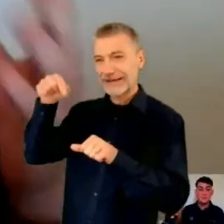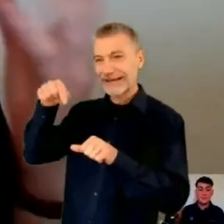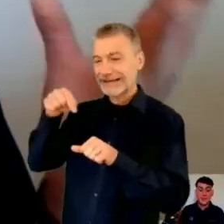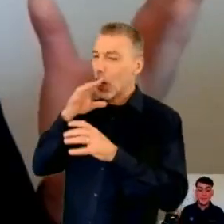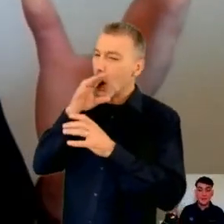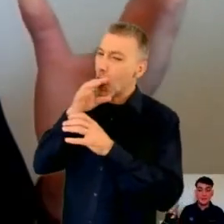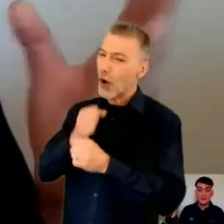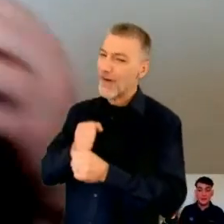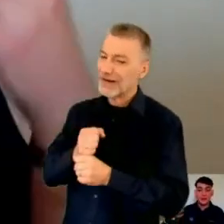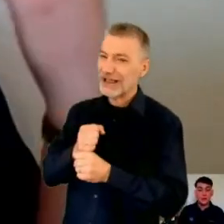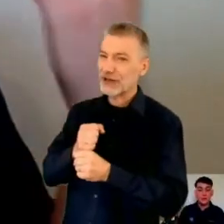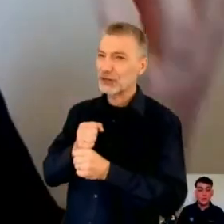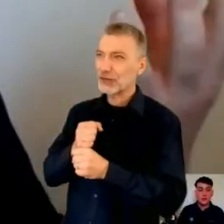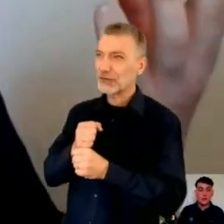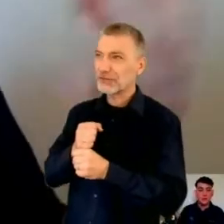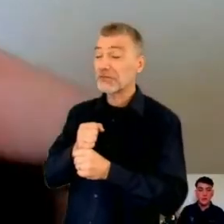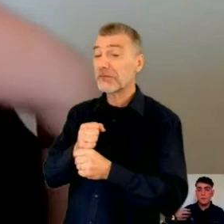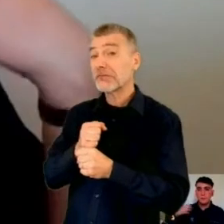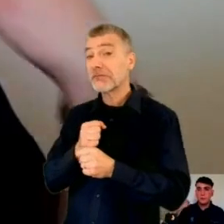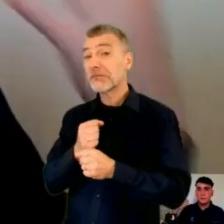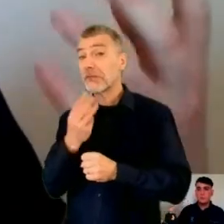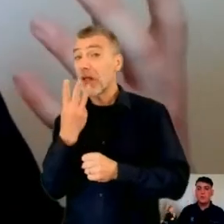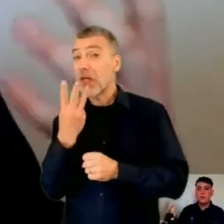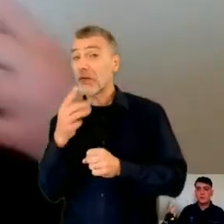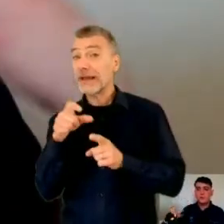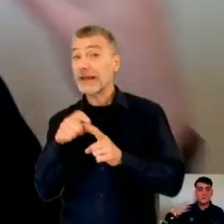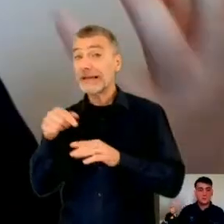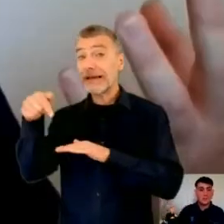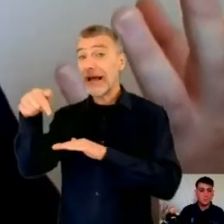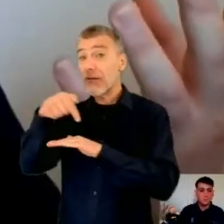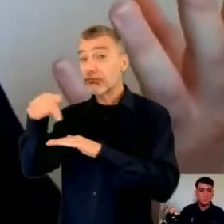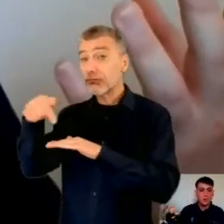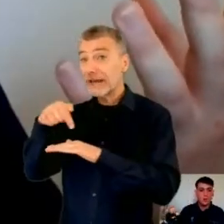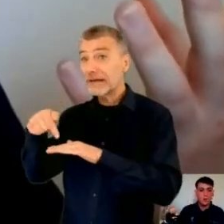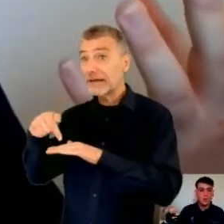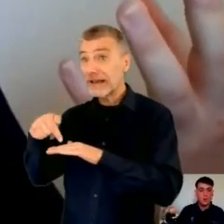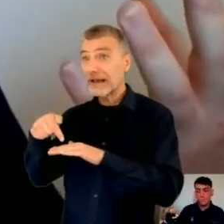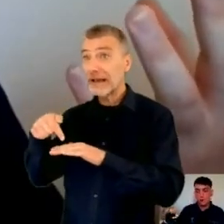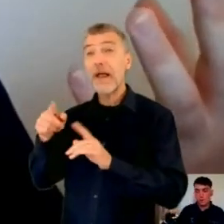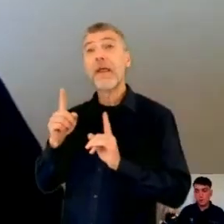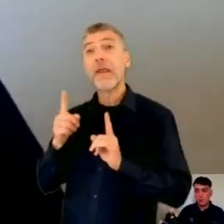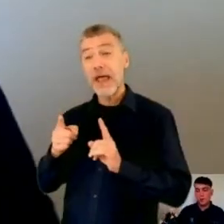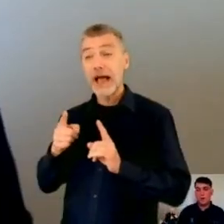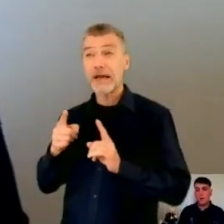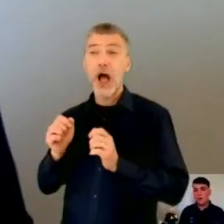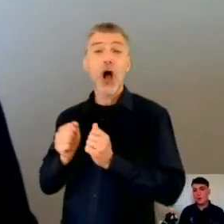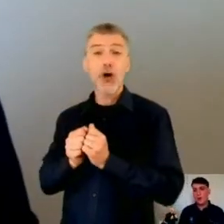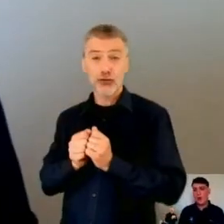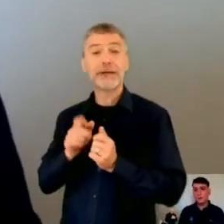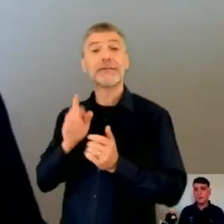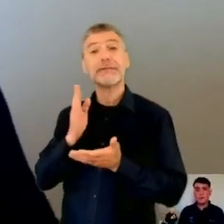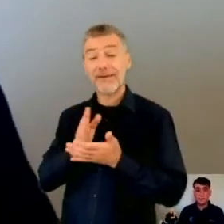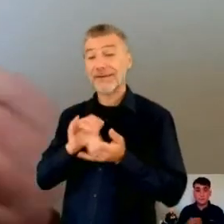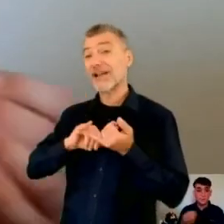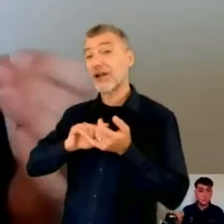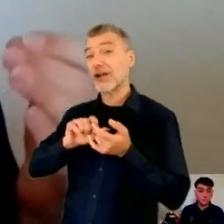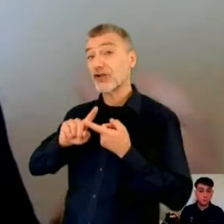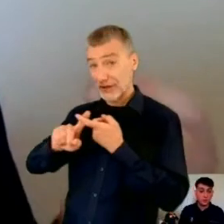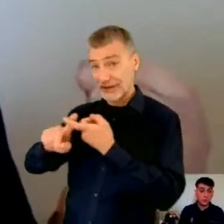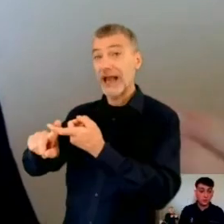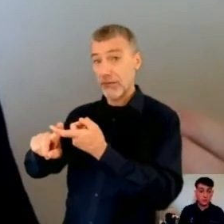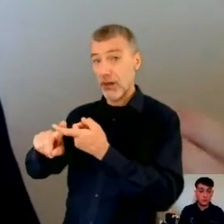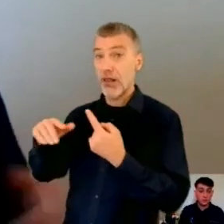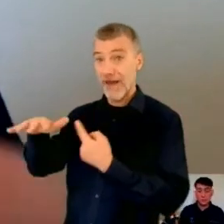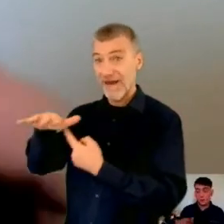3D printing is a way of producing more of a sustainable environment, and how it's done and the materials